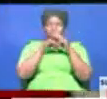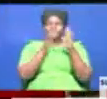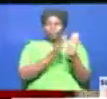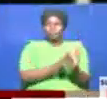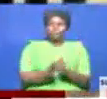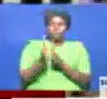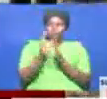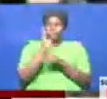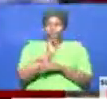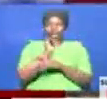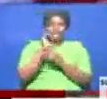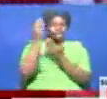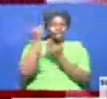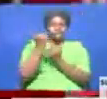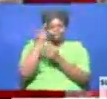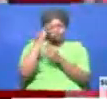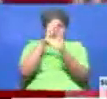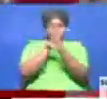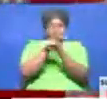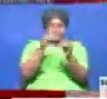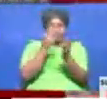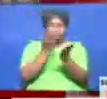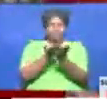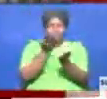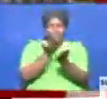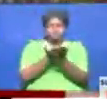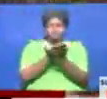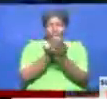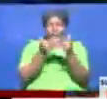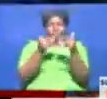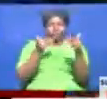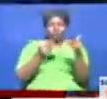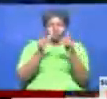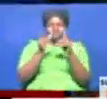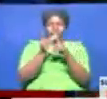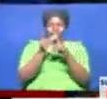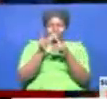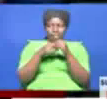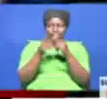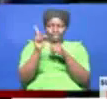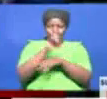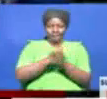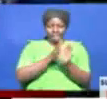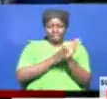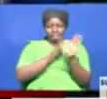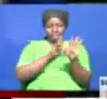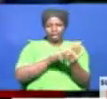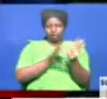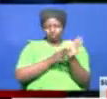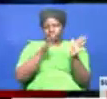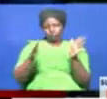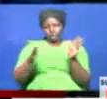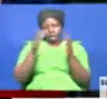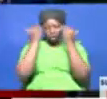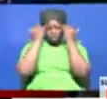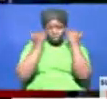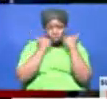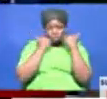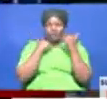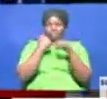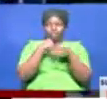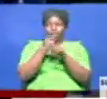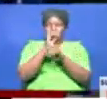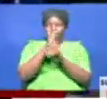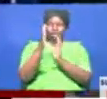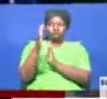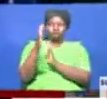in anticipation for a presidential petition ahead of the 7 days deadline. The court has already activated its security mechanism